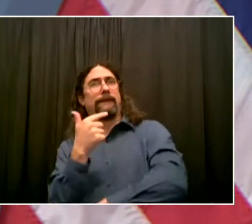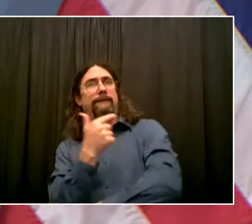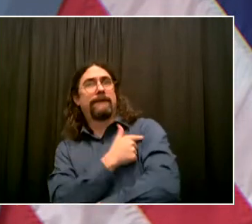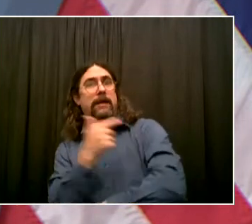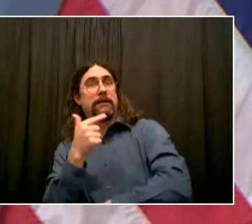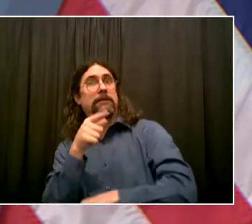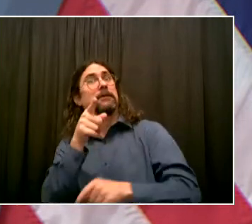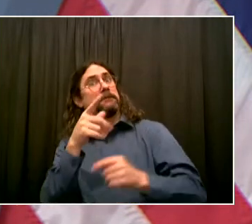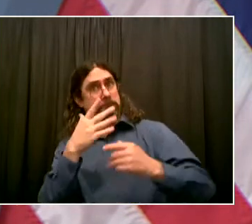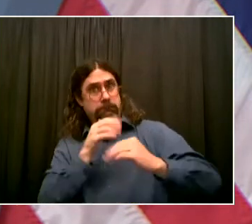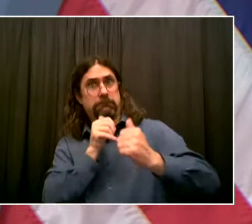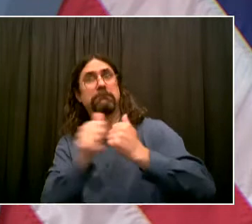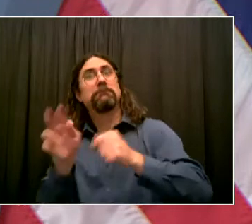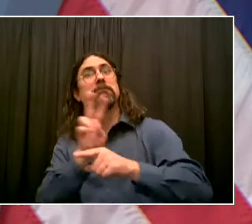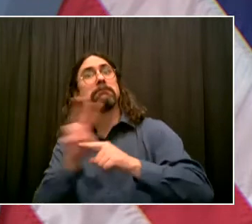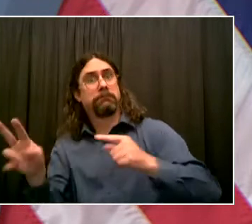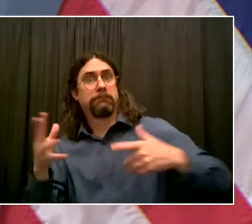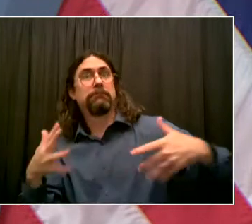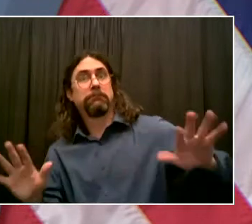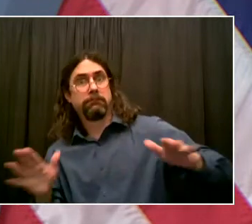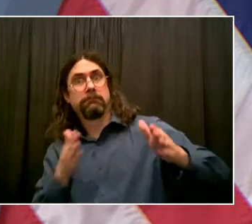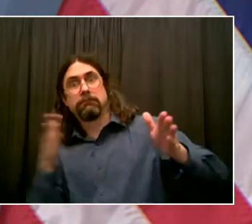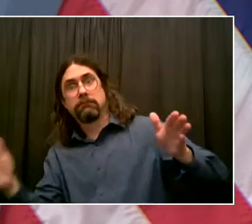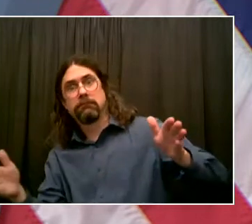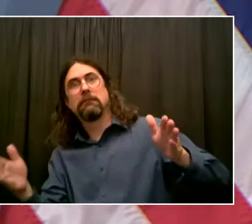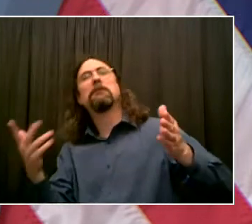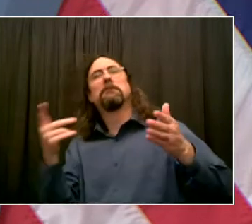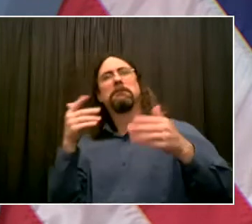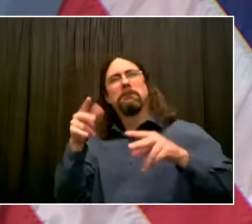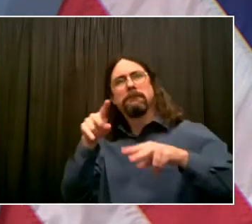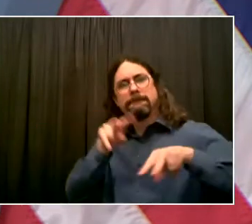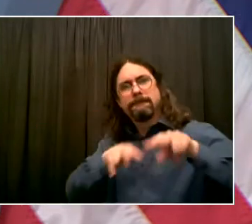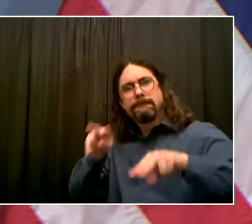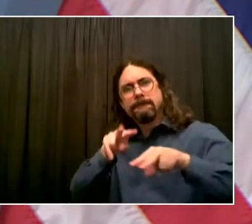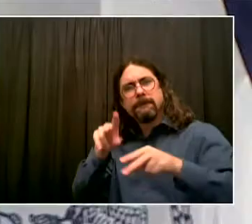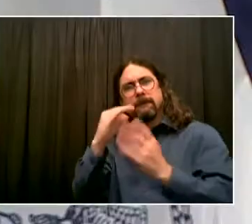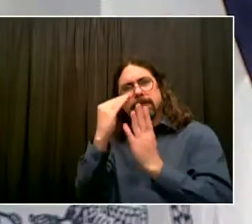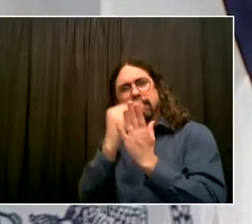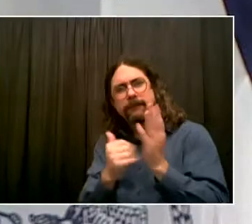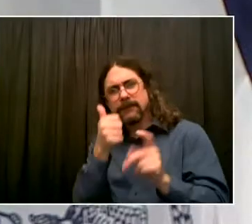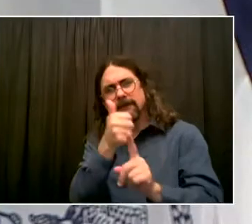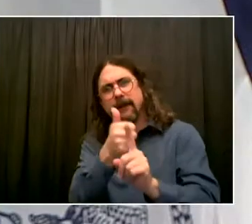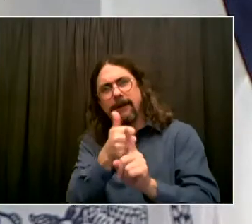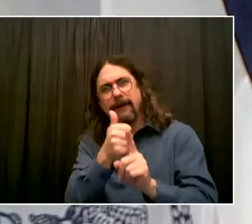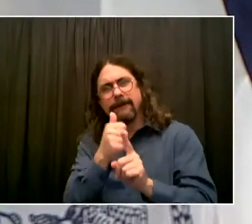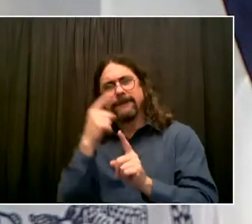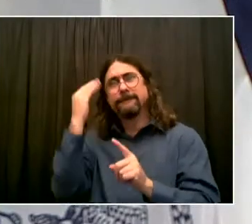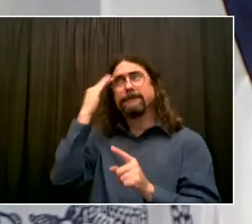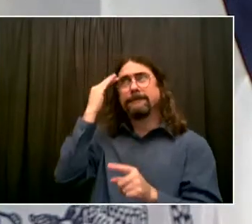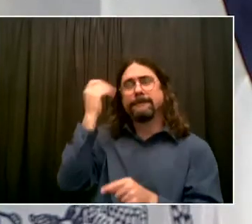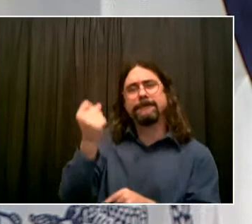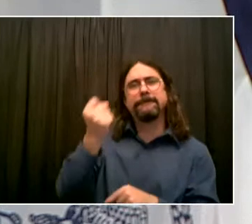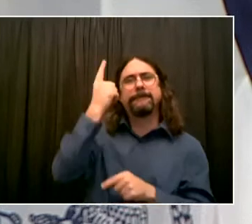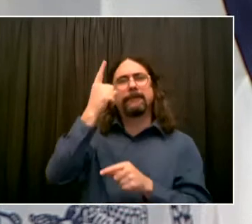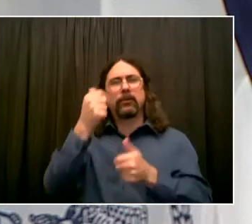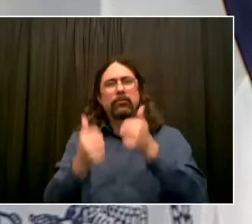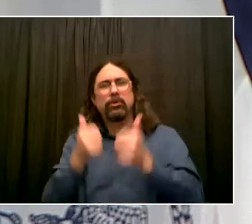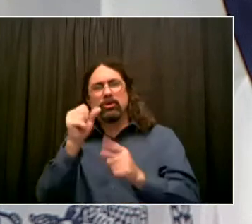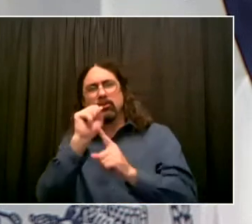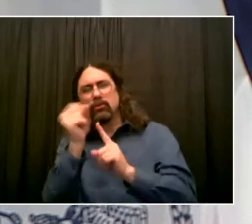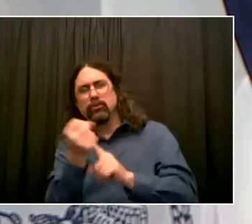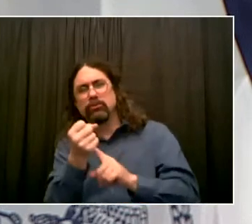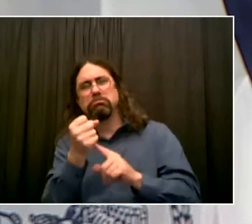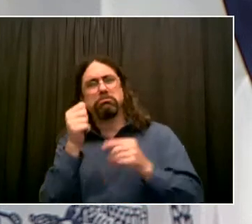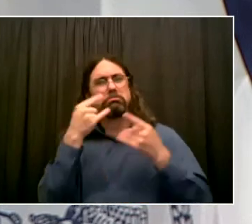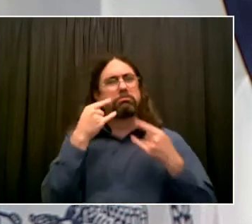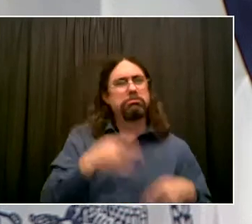this is yet another incentive for people to go and get vaccinated. Thank you. Go ahead, David. today,